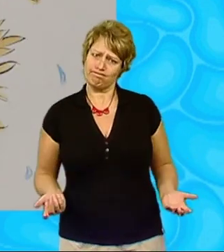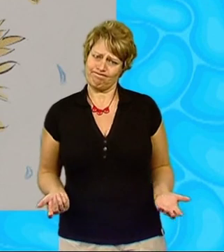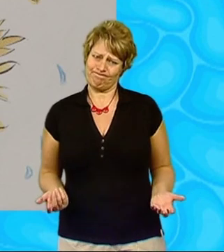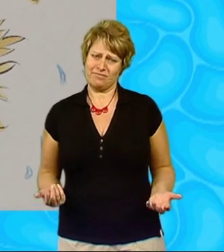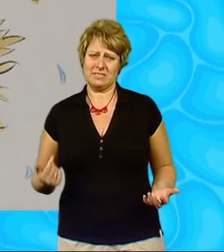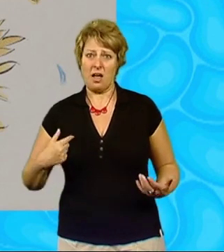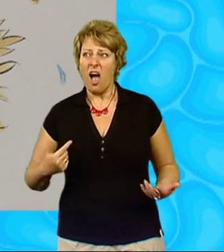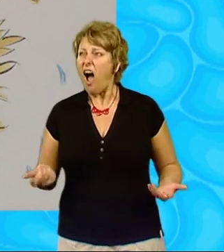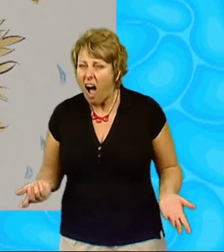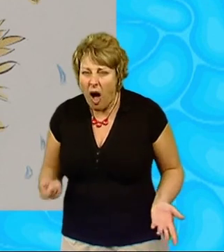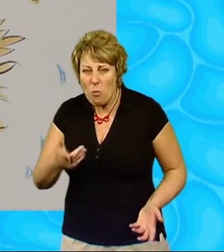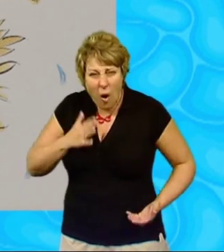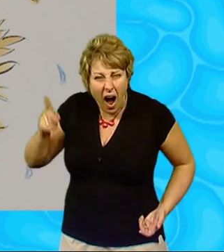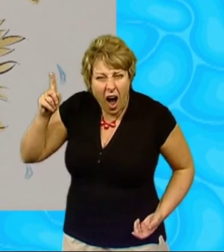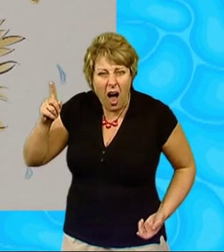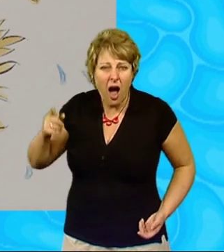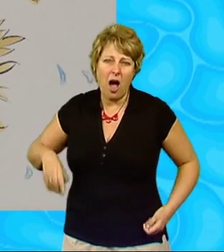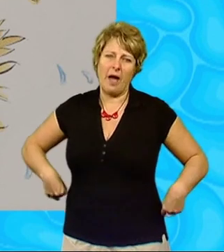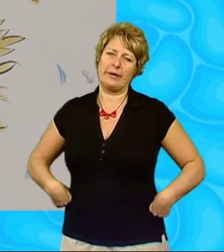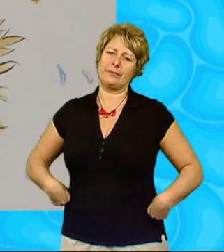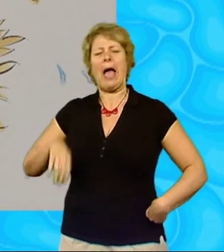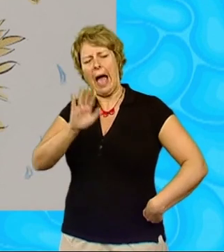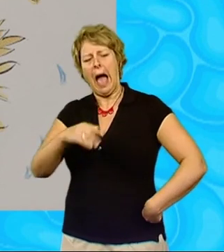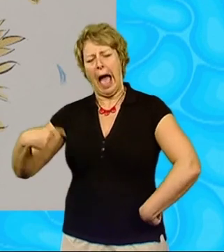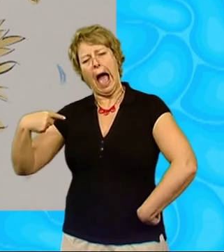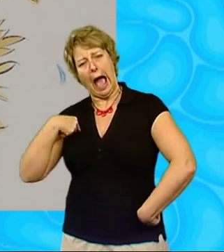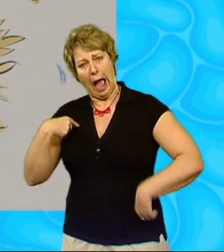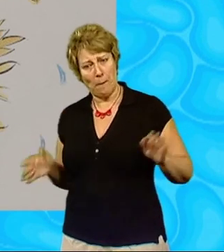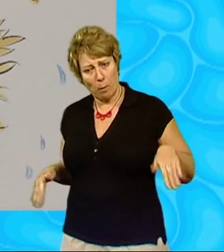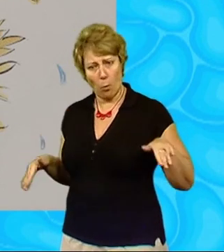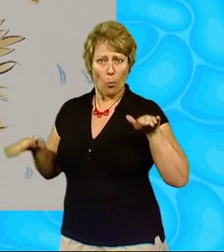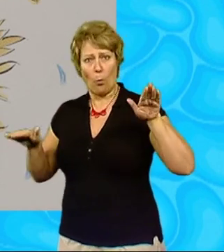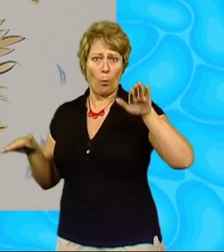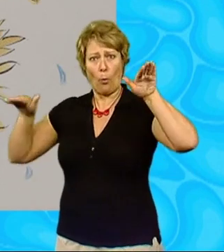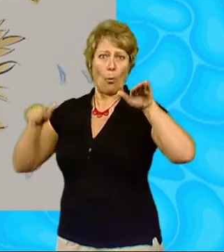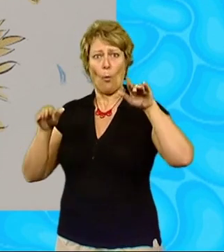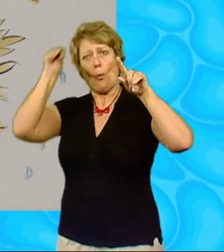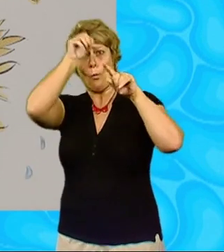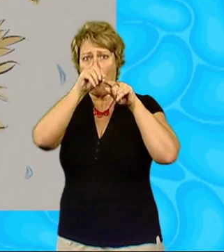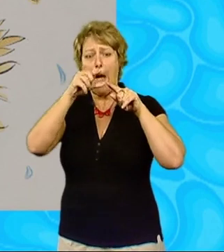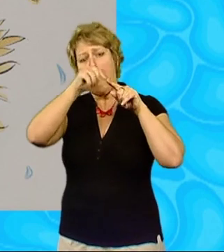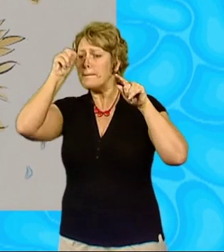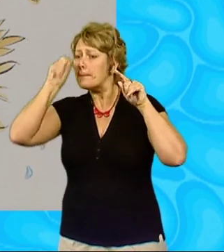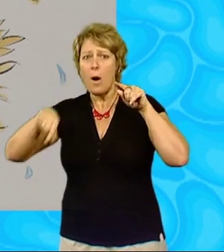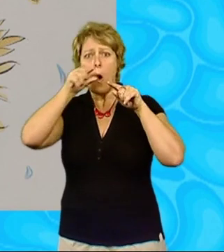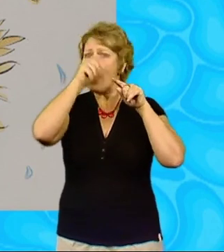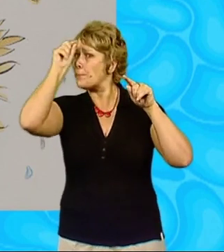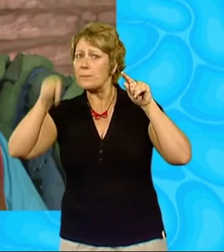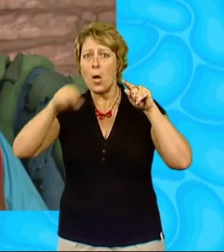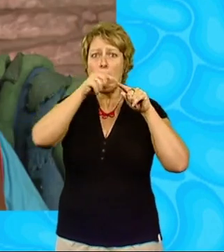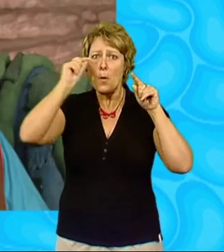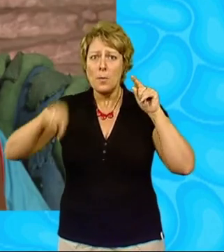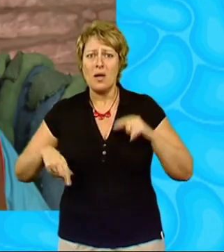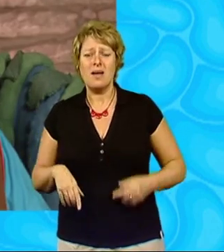Is that it? Grumbled the bird. I will fly to the top of the tree and pick you some leaves.